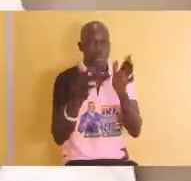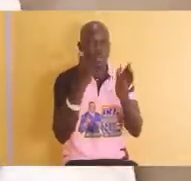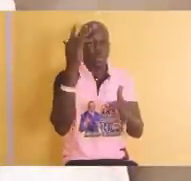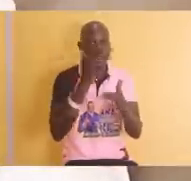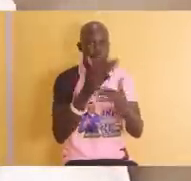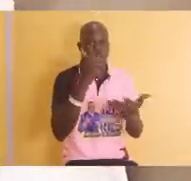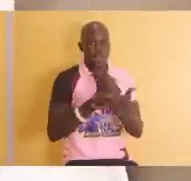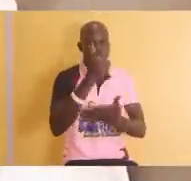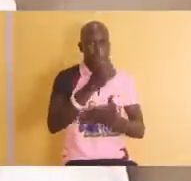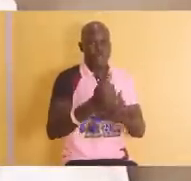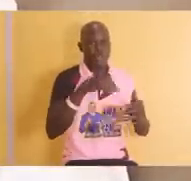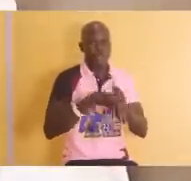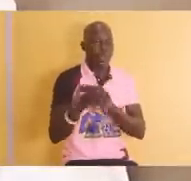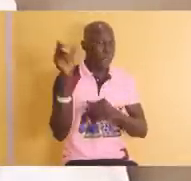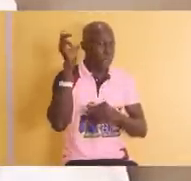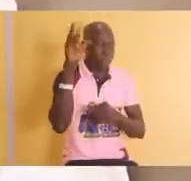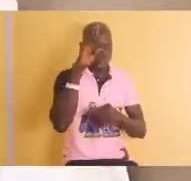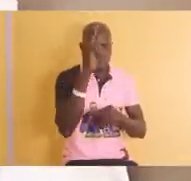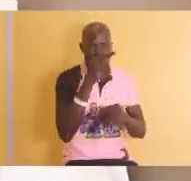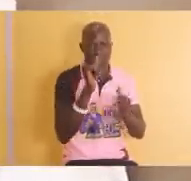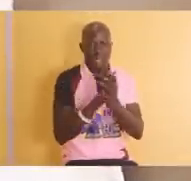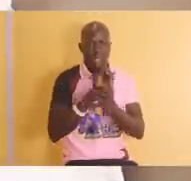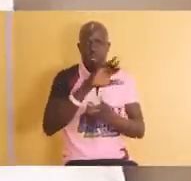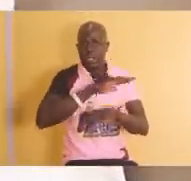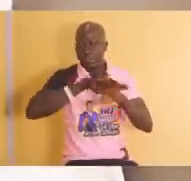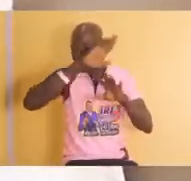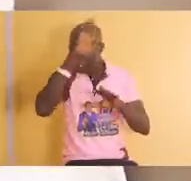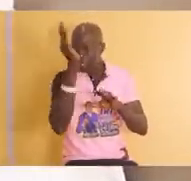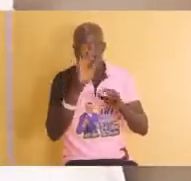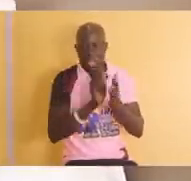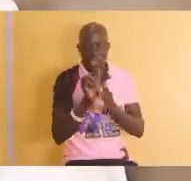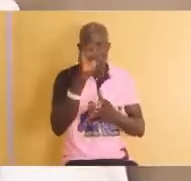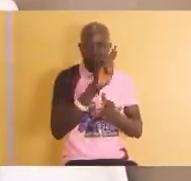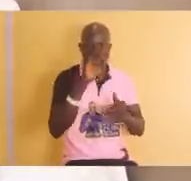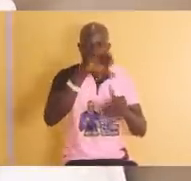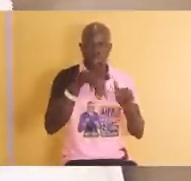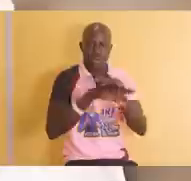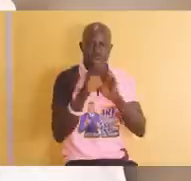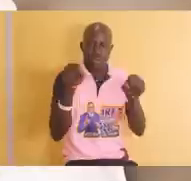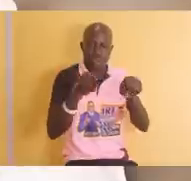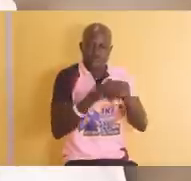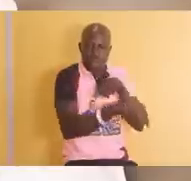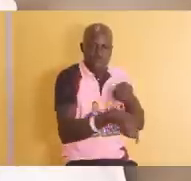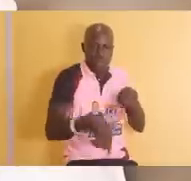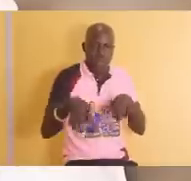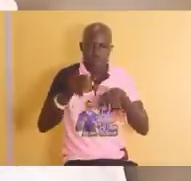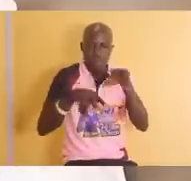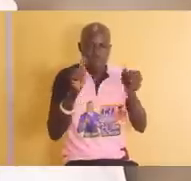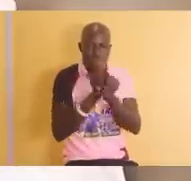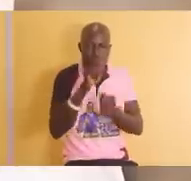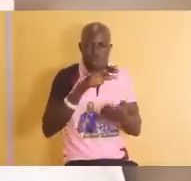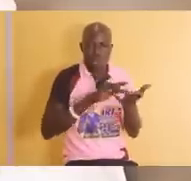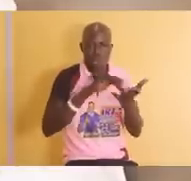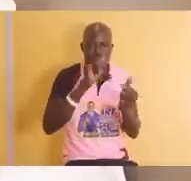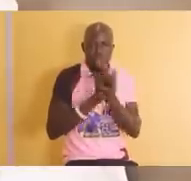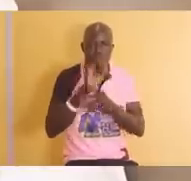now in Jesus. Amen. Listen to me, sir. One, they call fear, sir. They be your goal. They allow you to walk with your feet to your